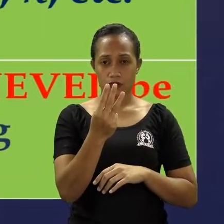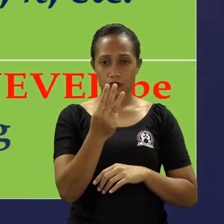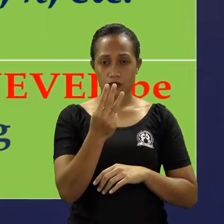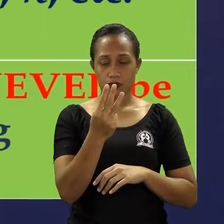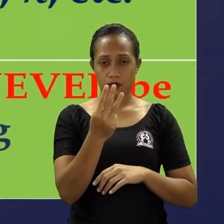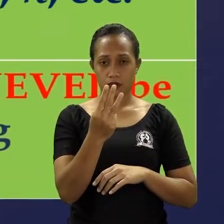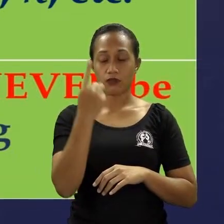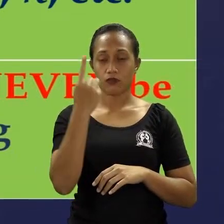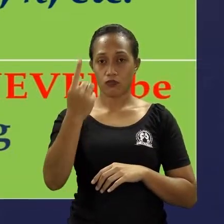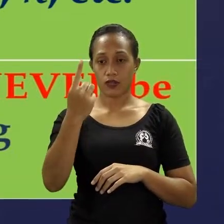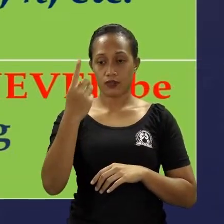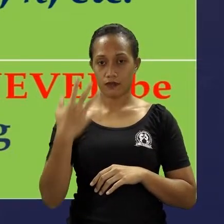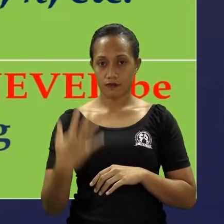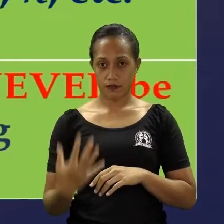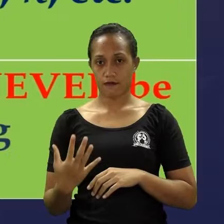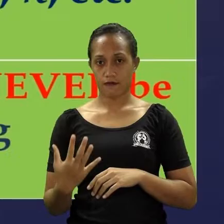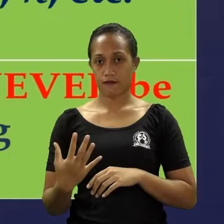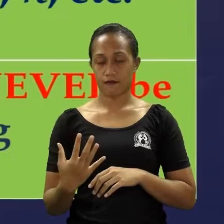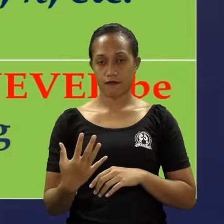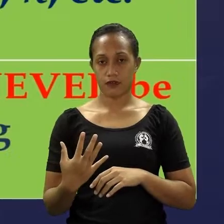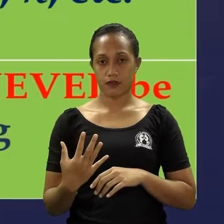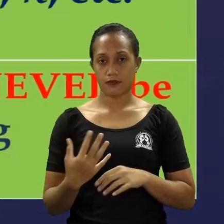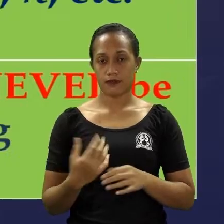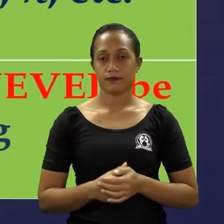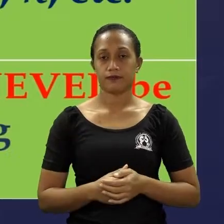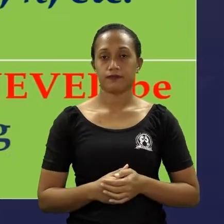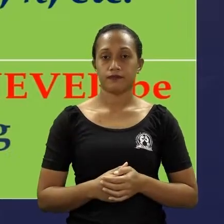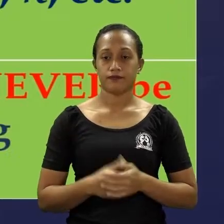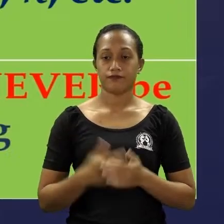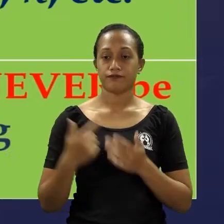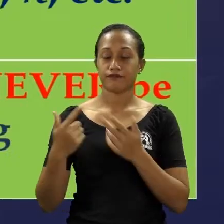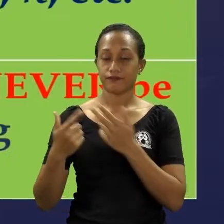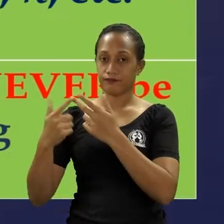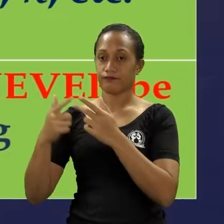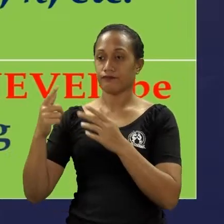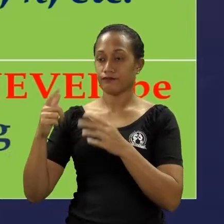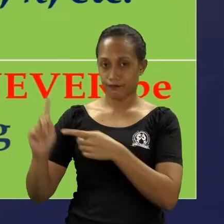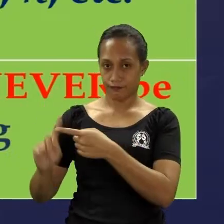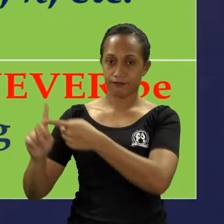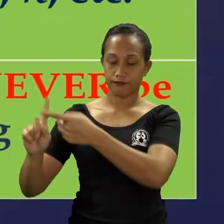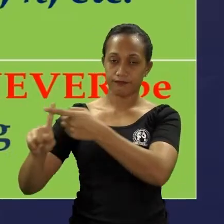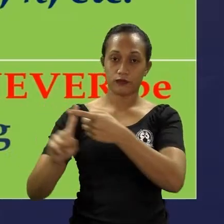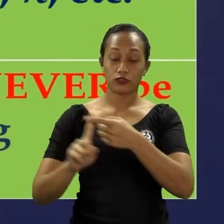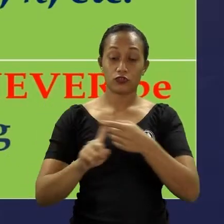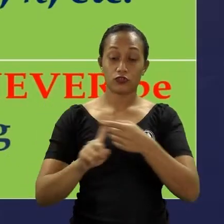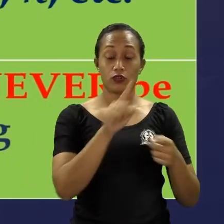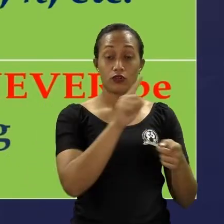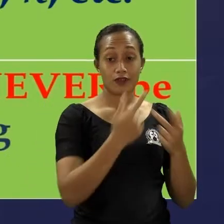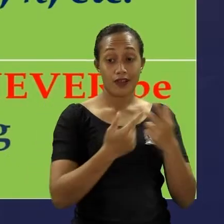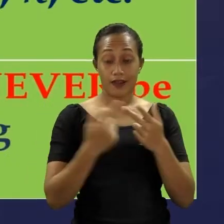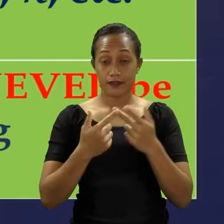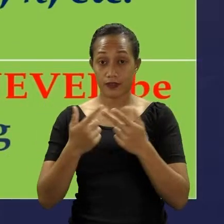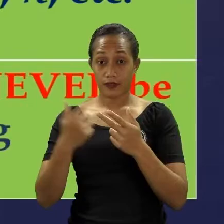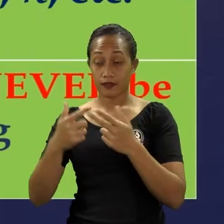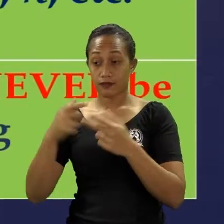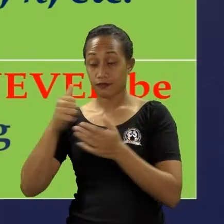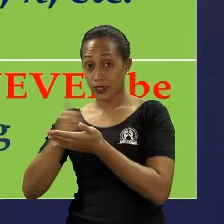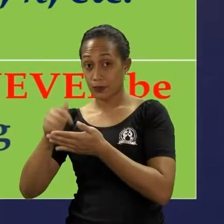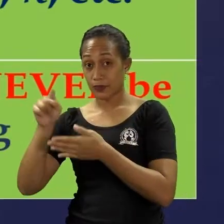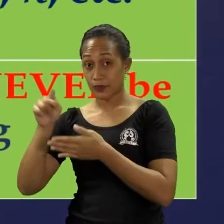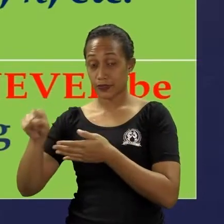and 1/5, etc. Irrational numbers on the other side